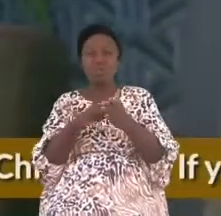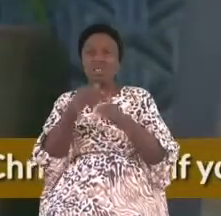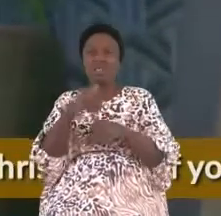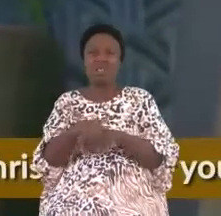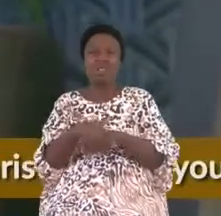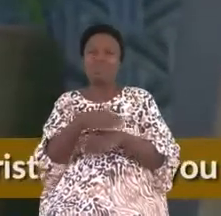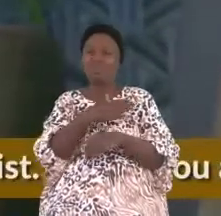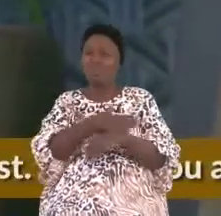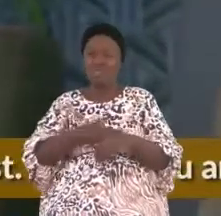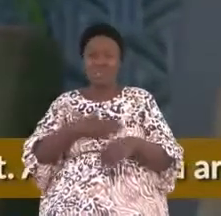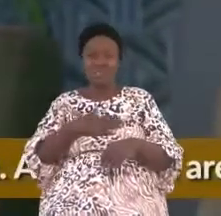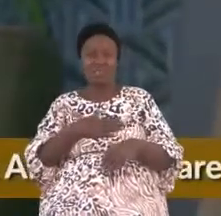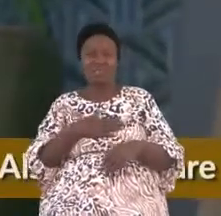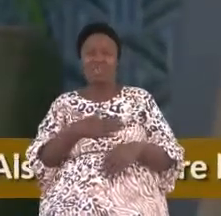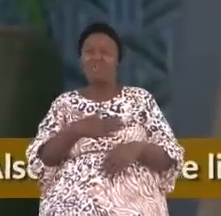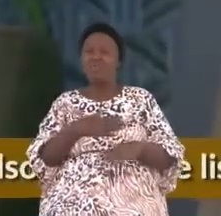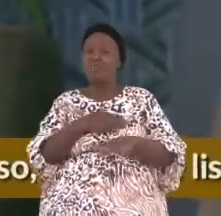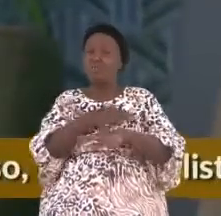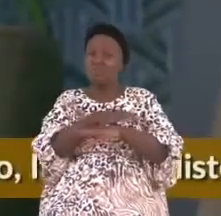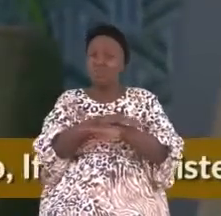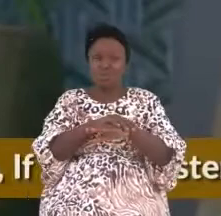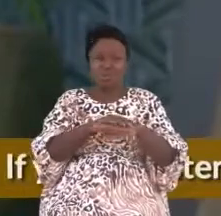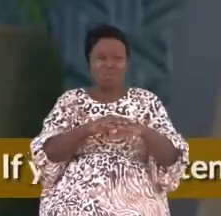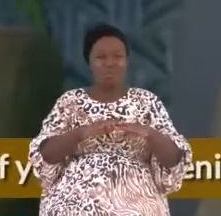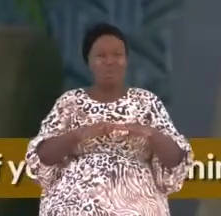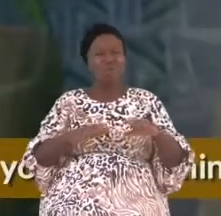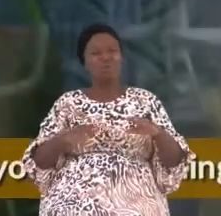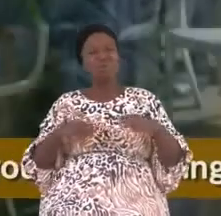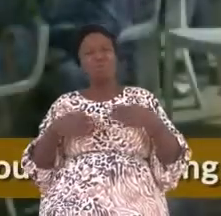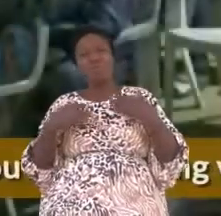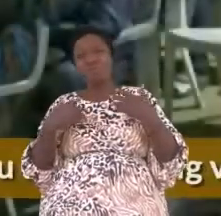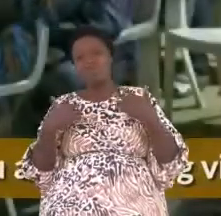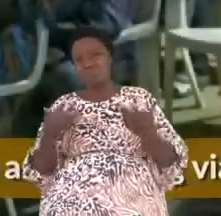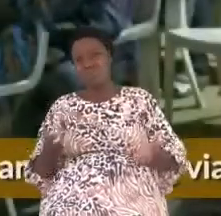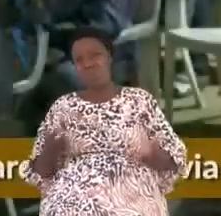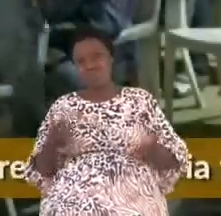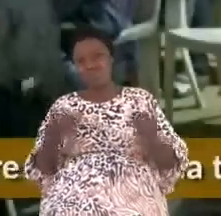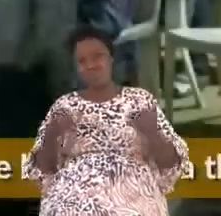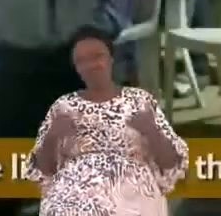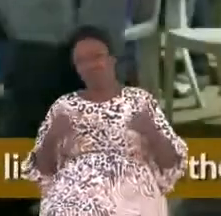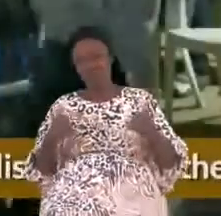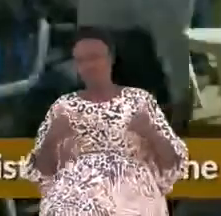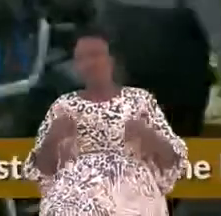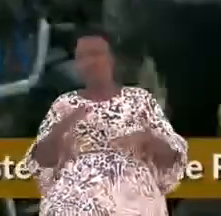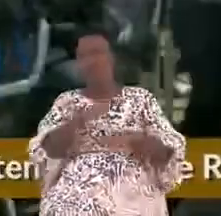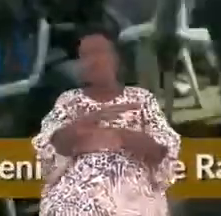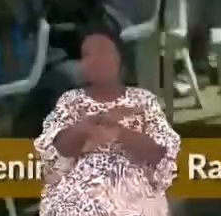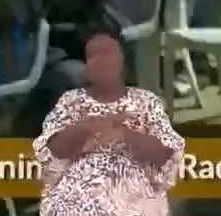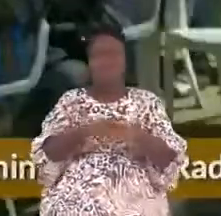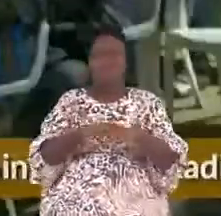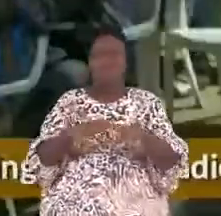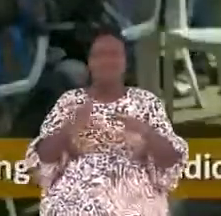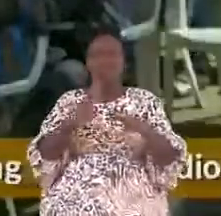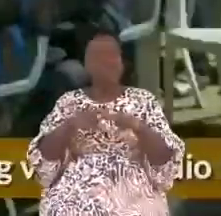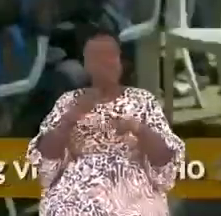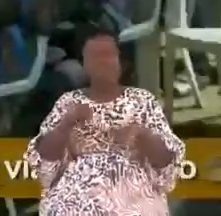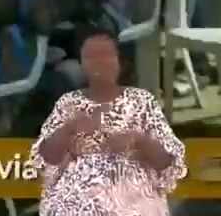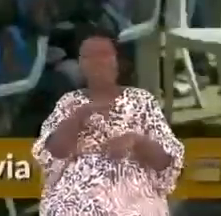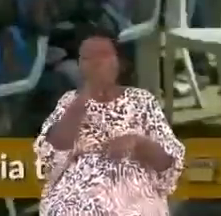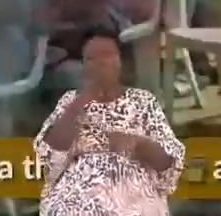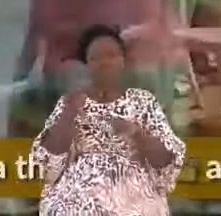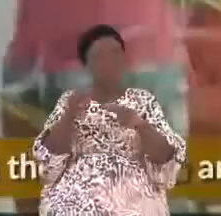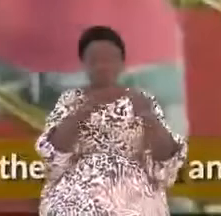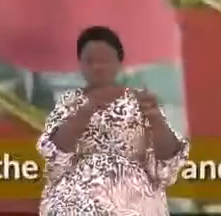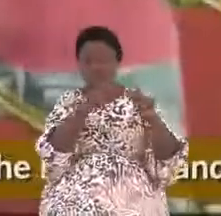tomorrow is the launch hour launch hour with jesus by 3 p.m don't miss